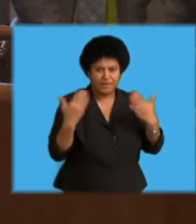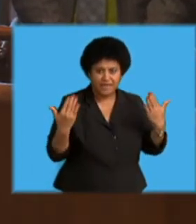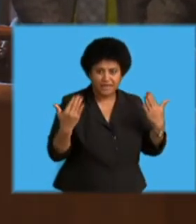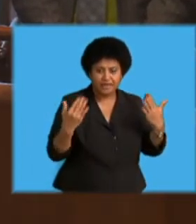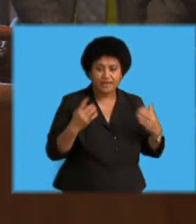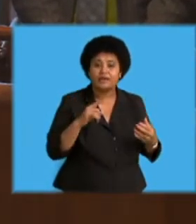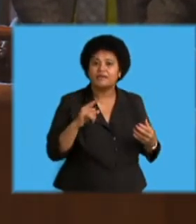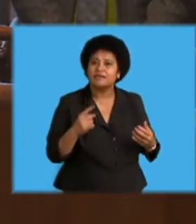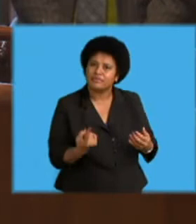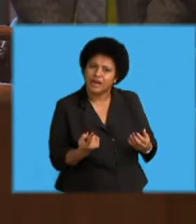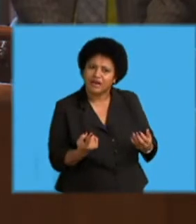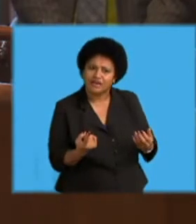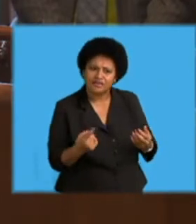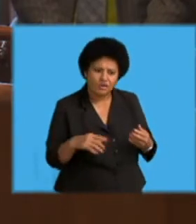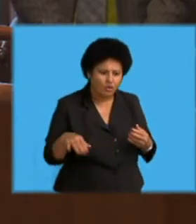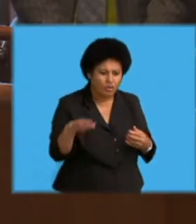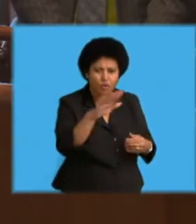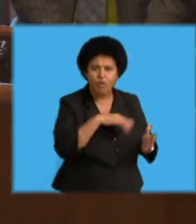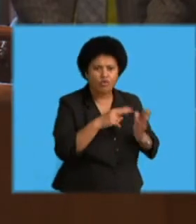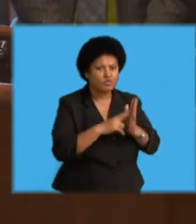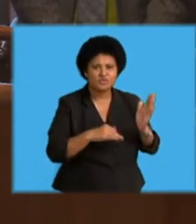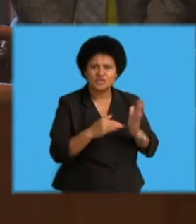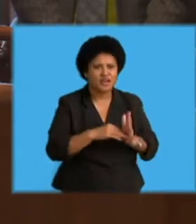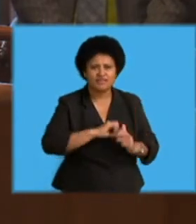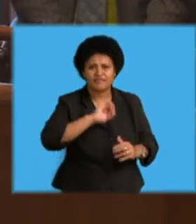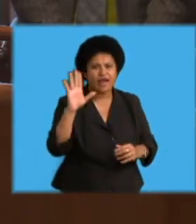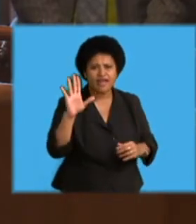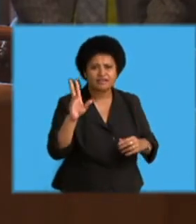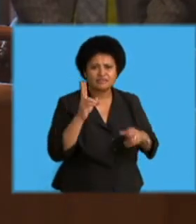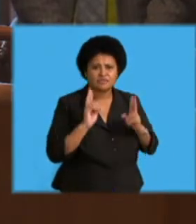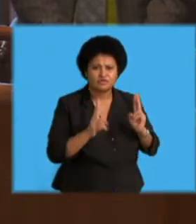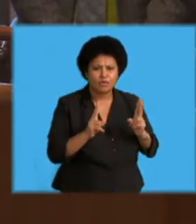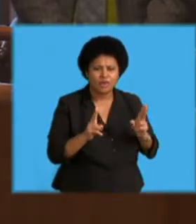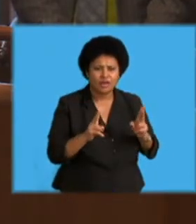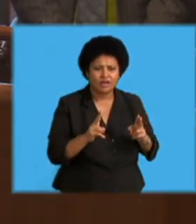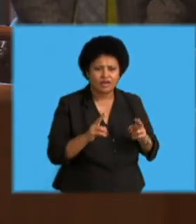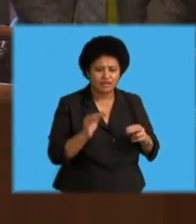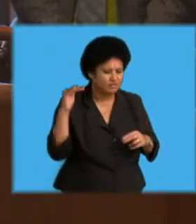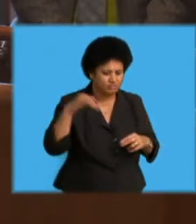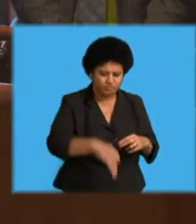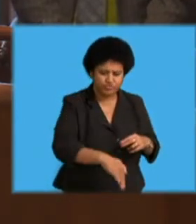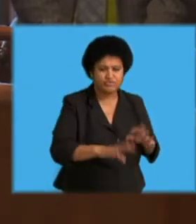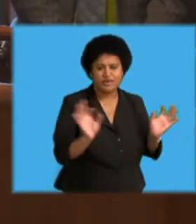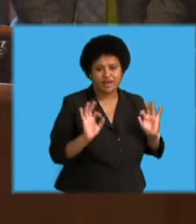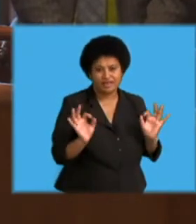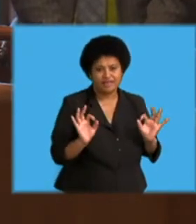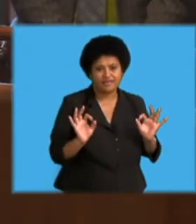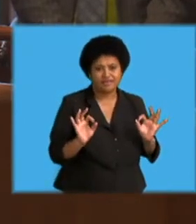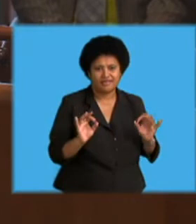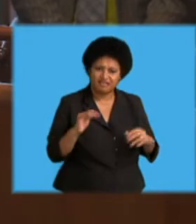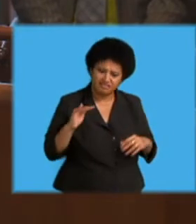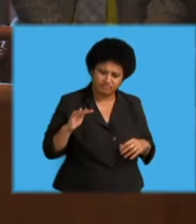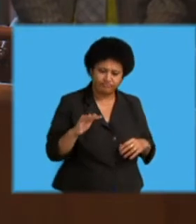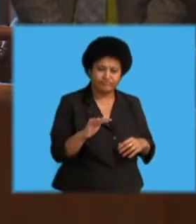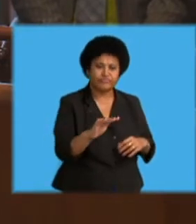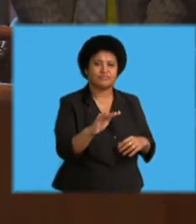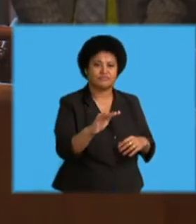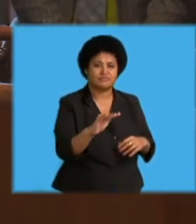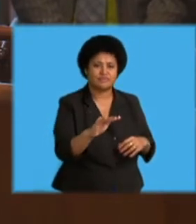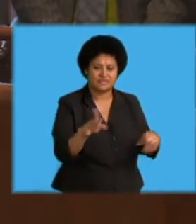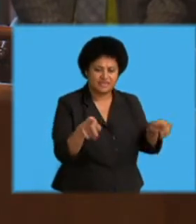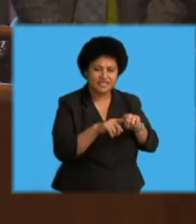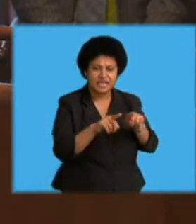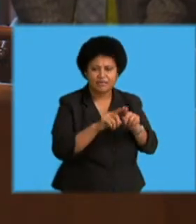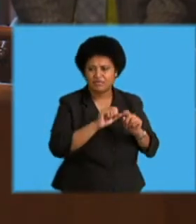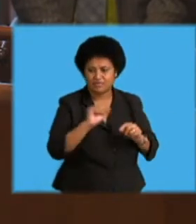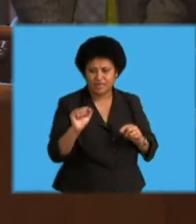actually affect New Zealand overall? No, because it has got a strong footing. The fundamentals are right. They have